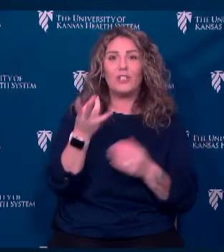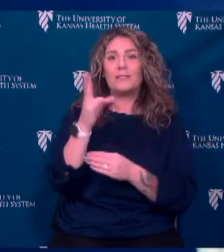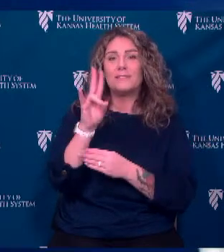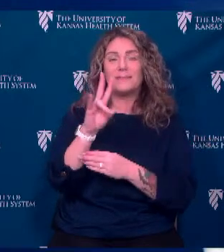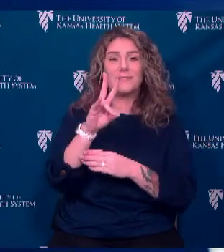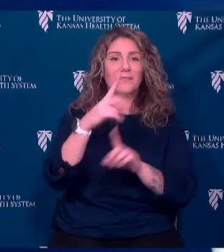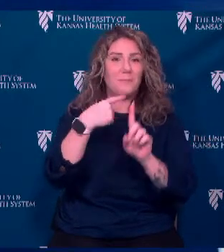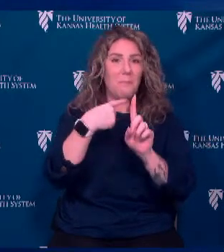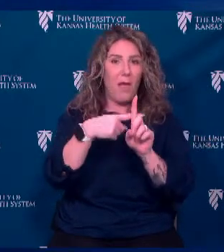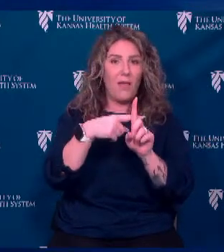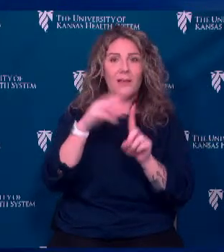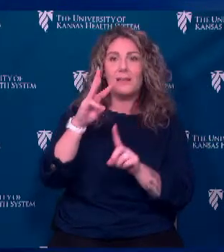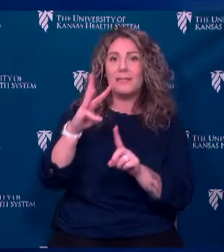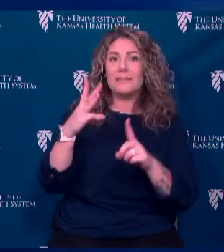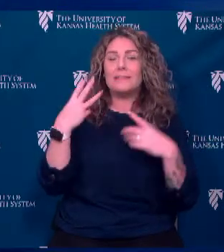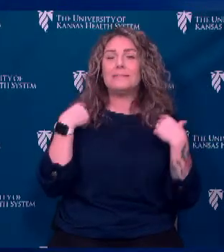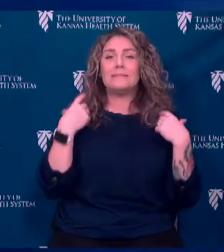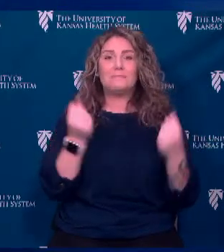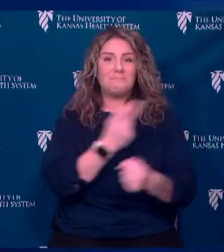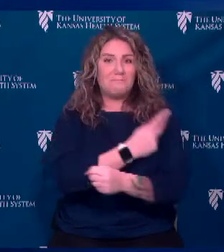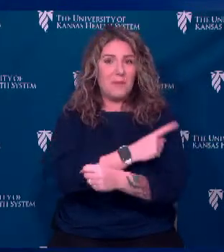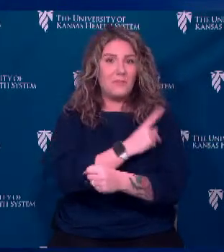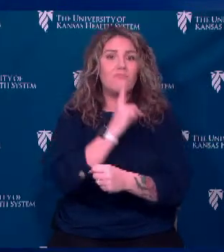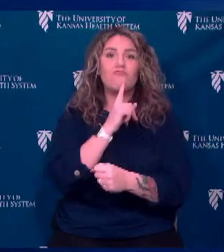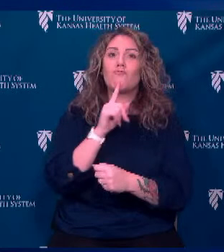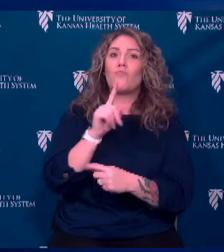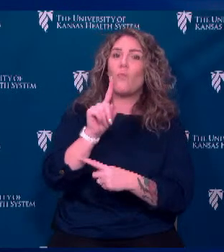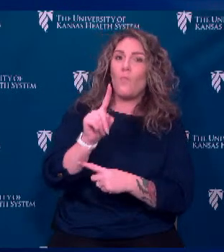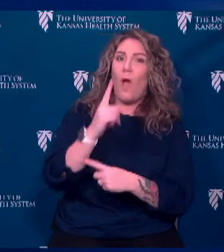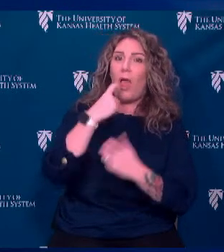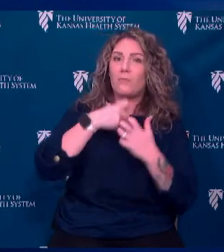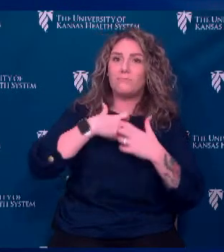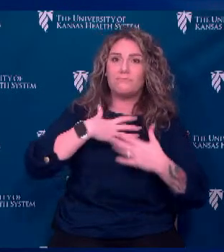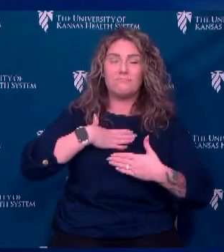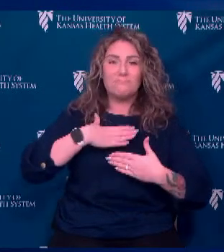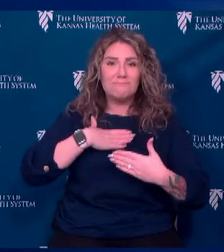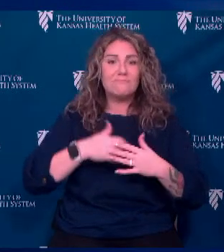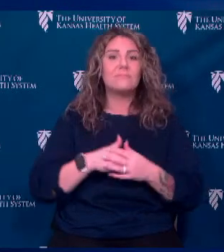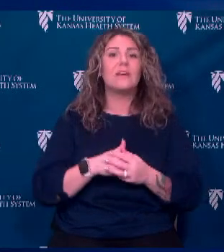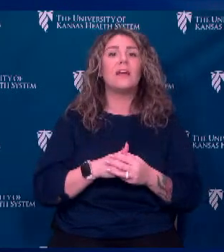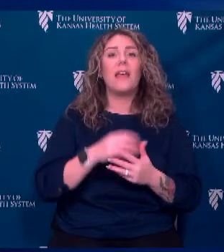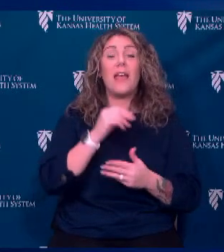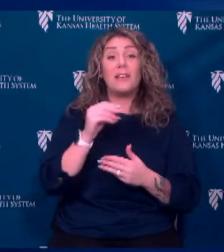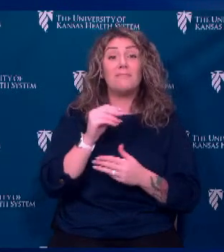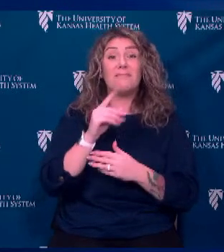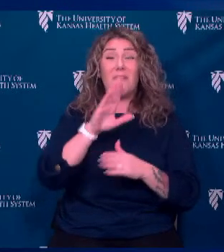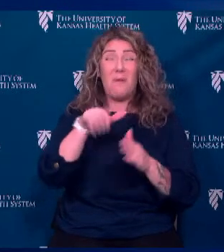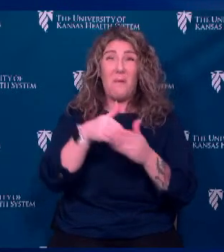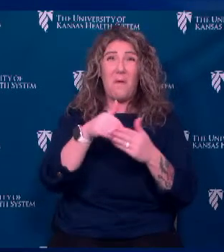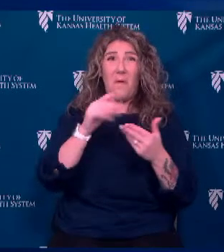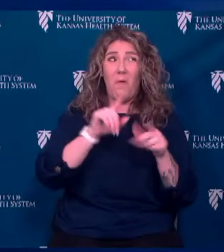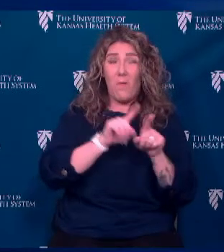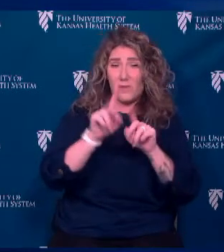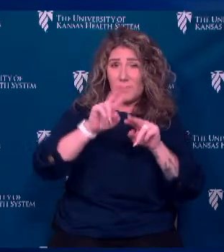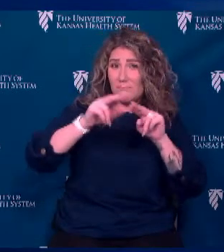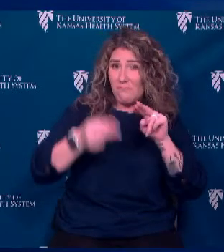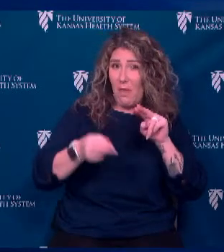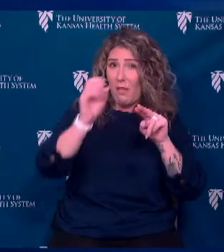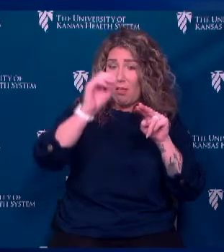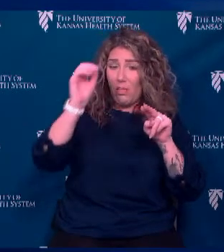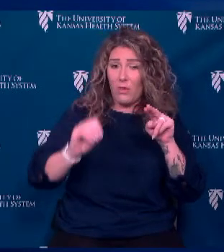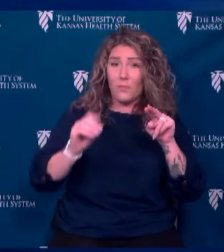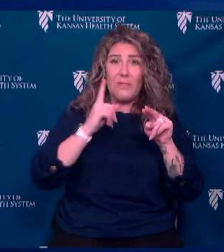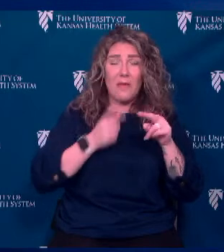positive patients, 6 recovering, 6 in the ICU, 1 in the vent, 9 employees out with COVID, also down from them. I believe Olathe peaked